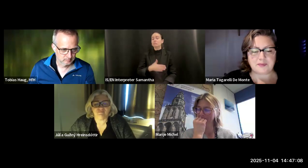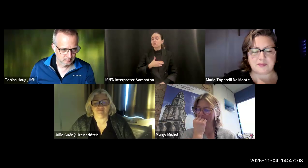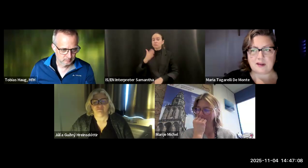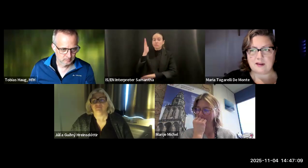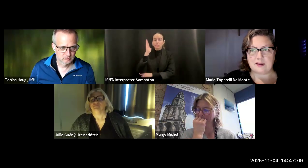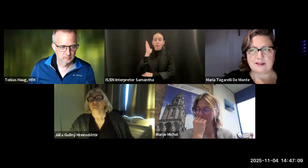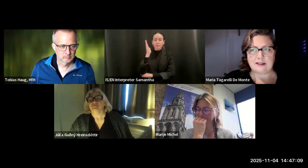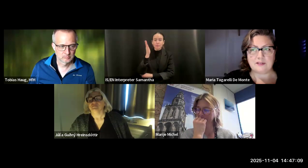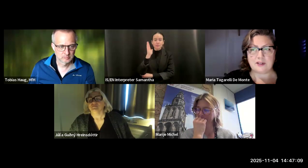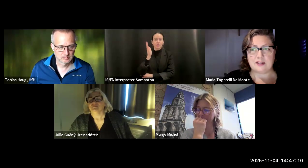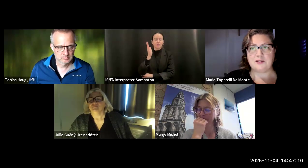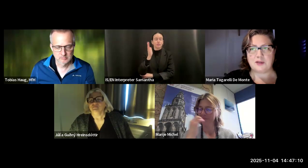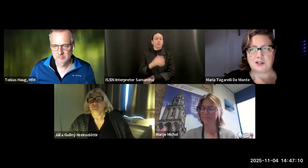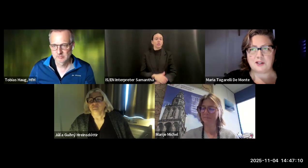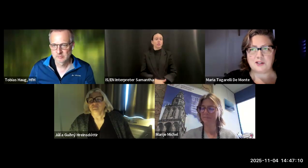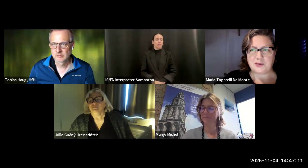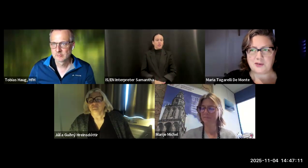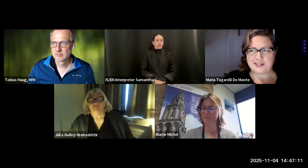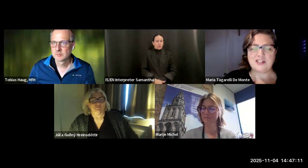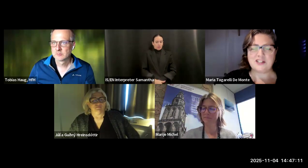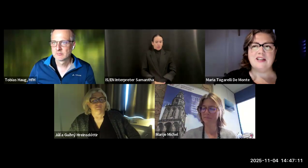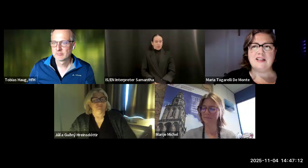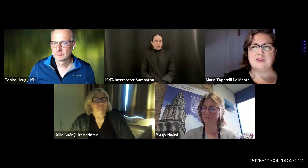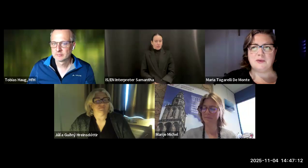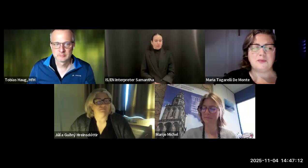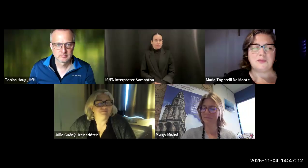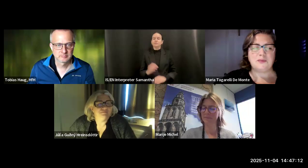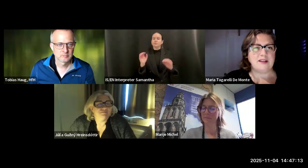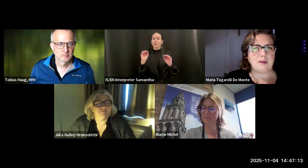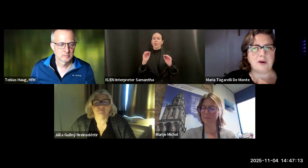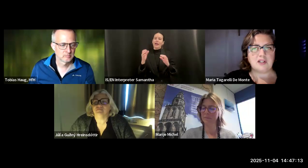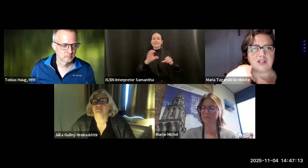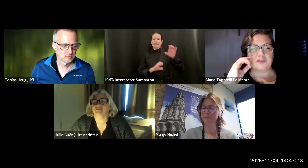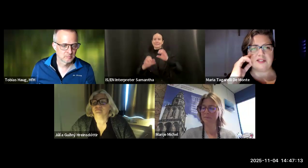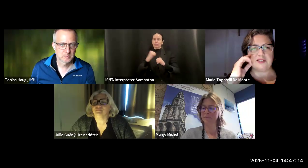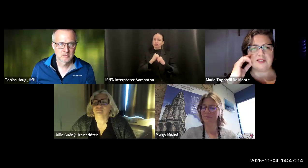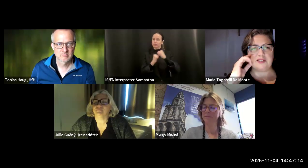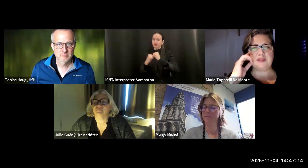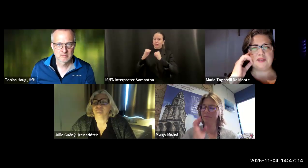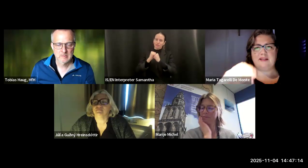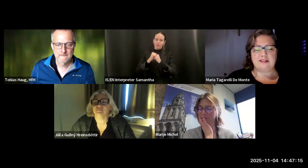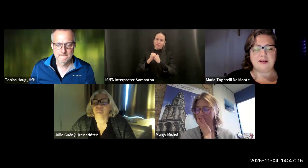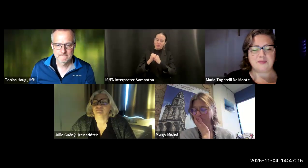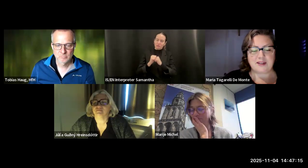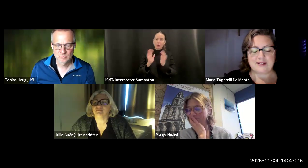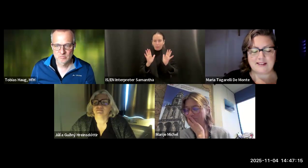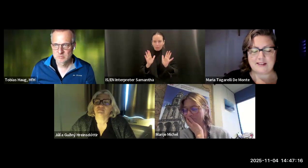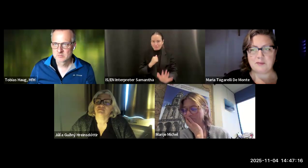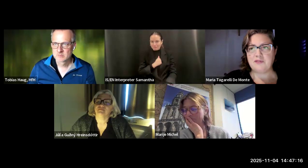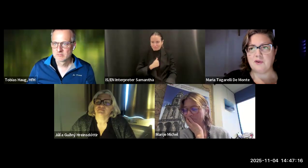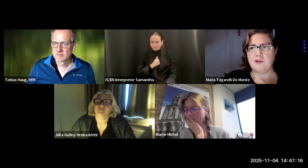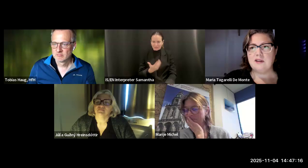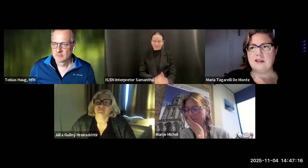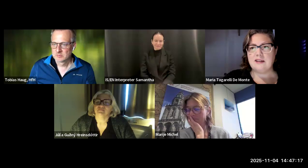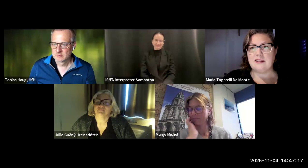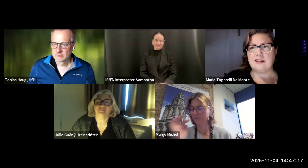not a scientifically structured presentation. So I apologize for this, but it's, as